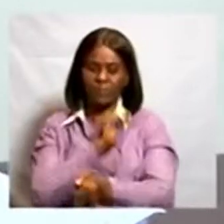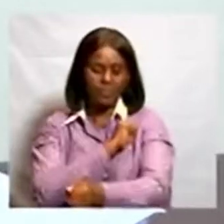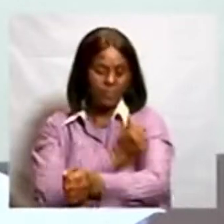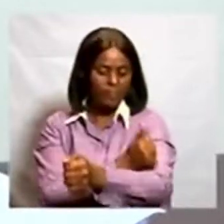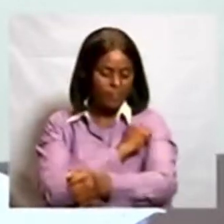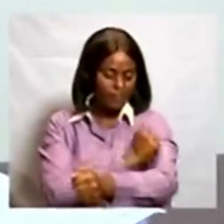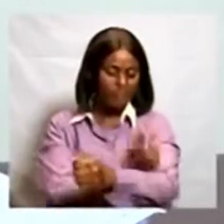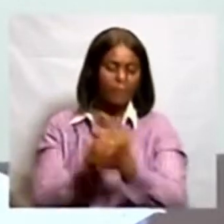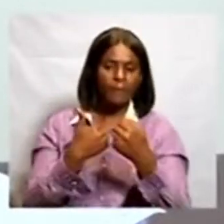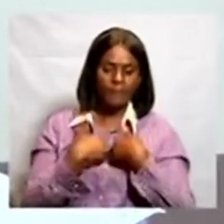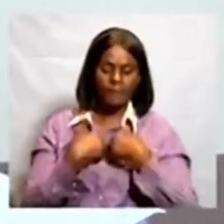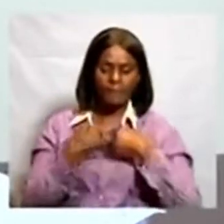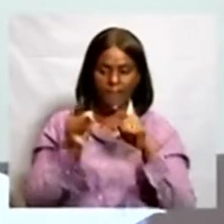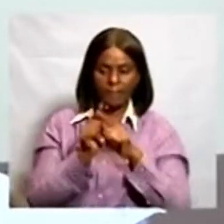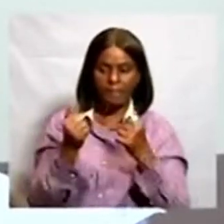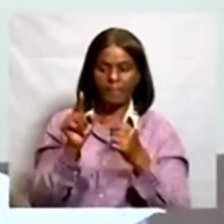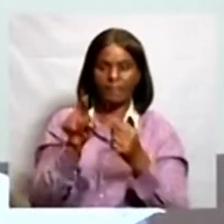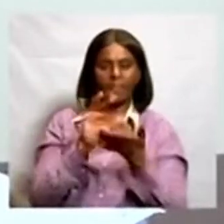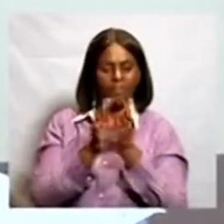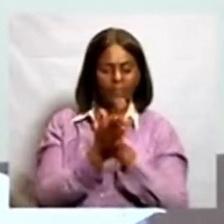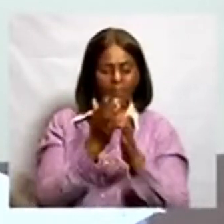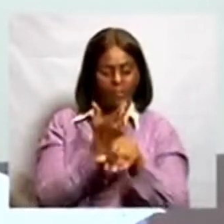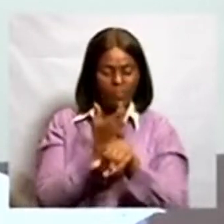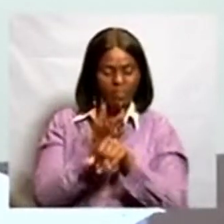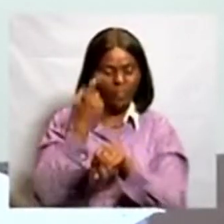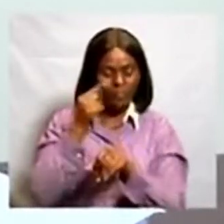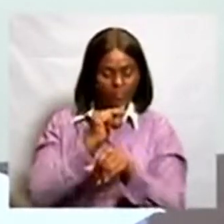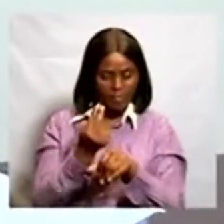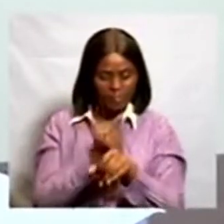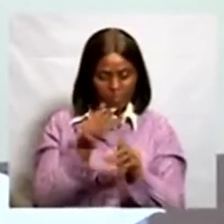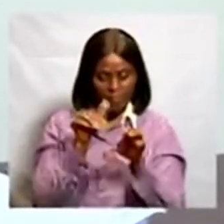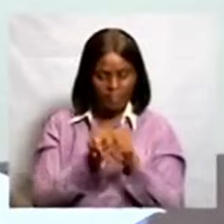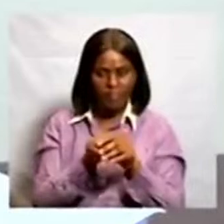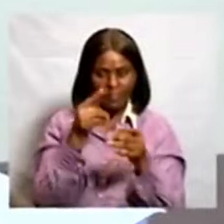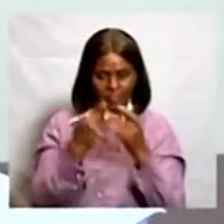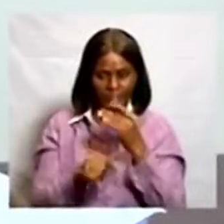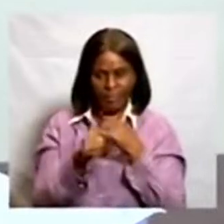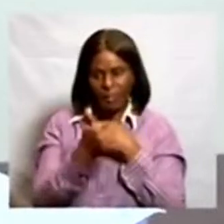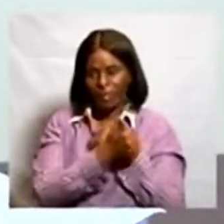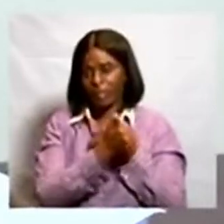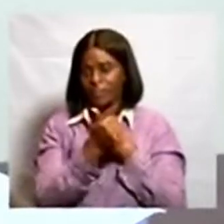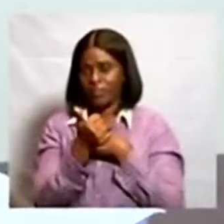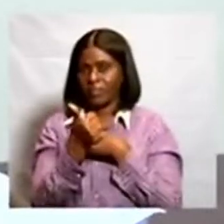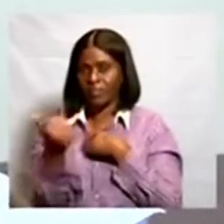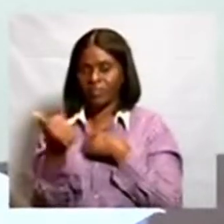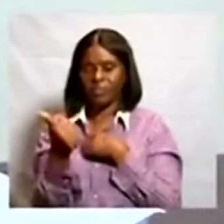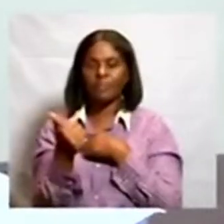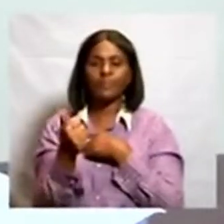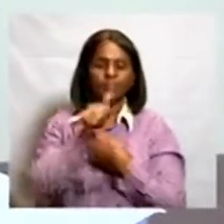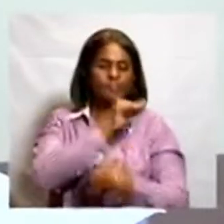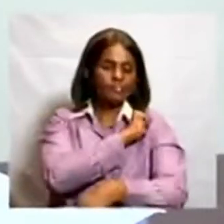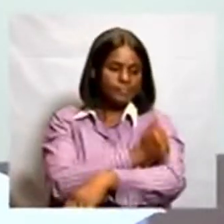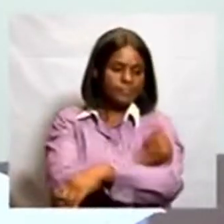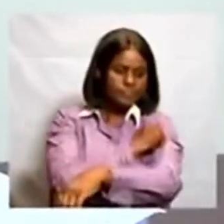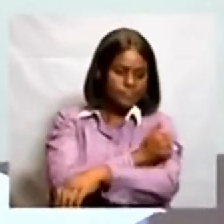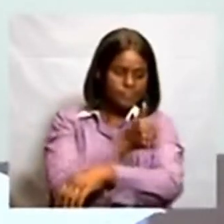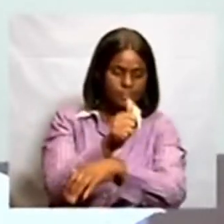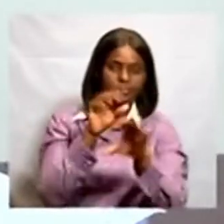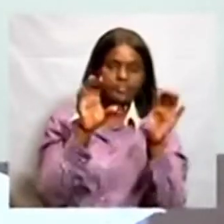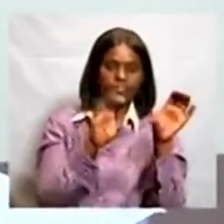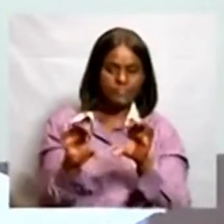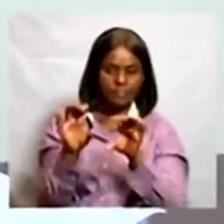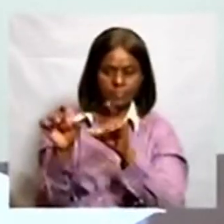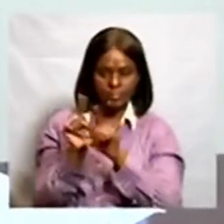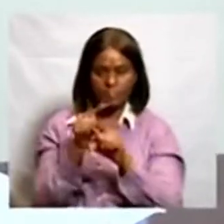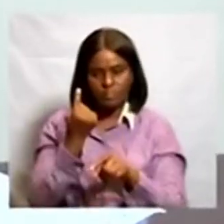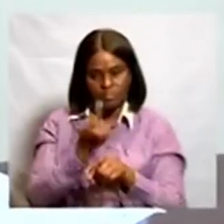authorities. So it is difficult for us to go into what the other appropriate authority is doing. So